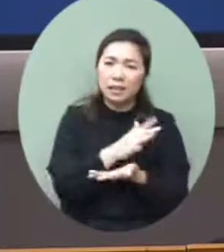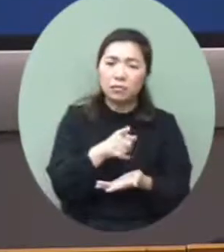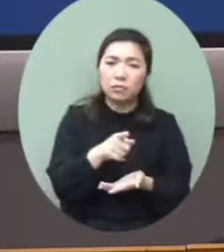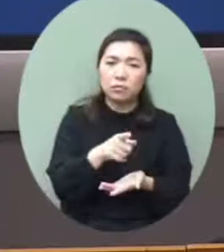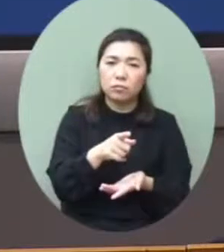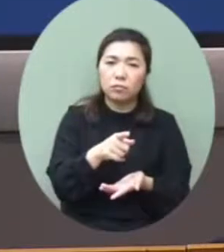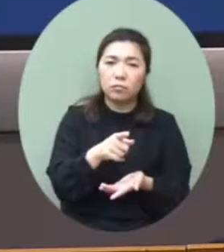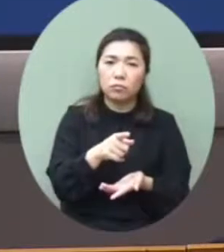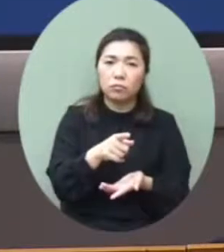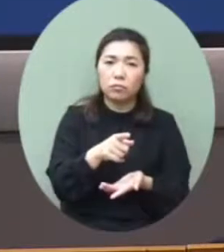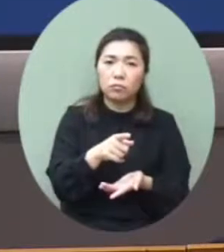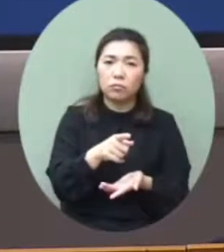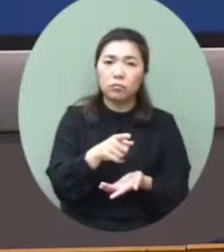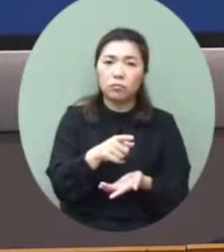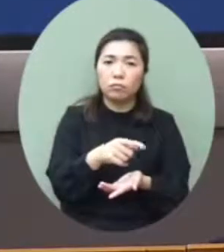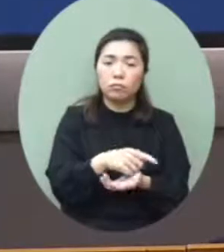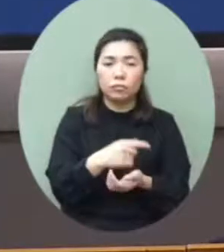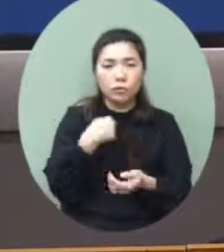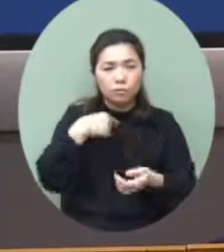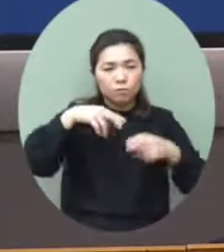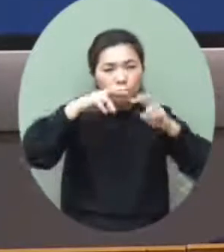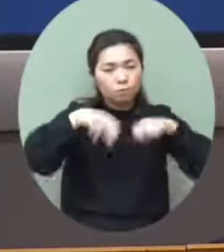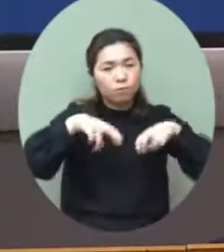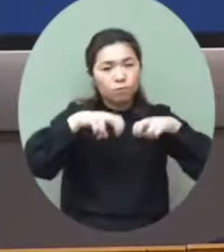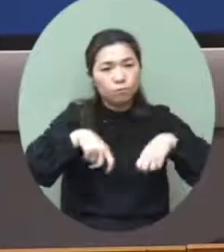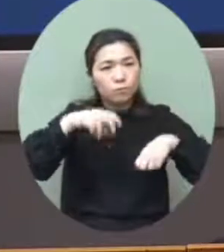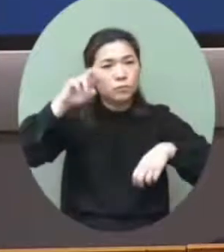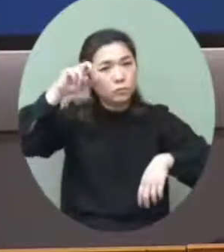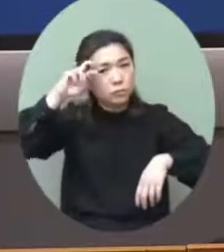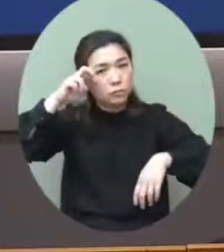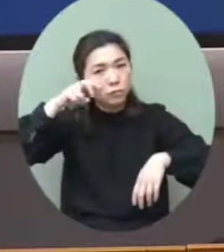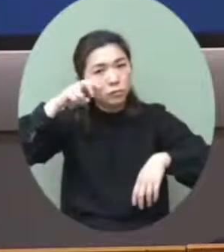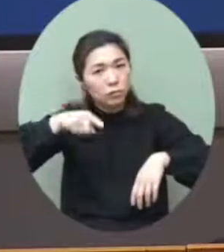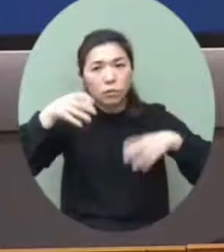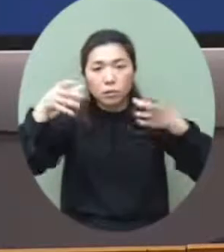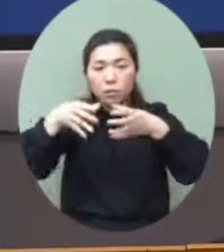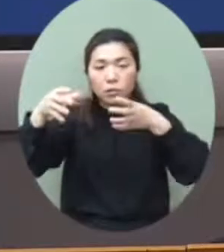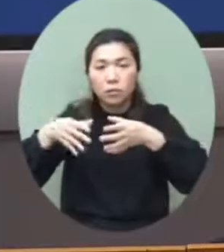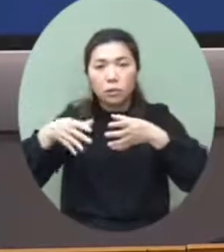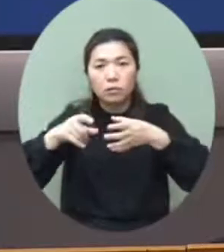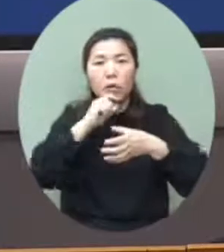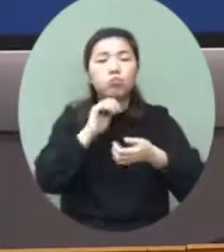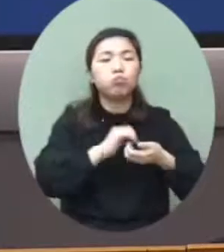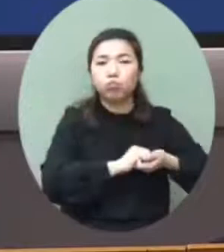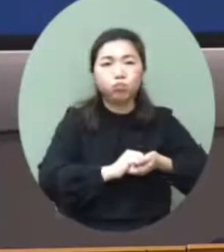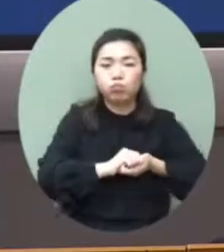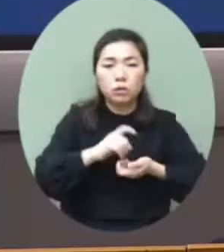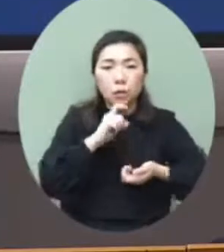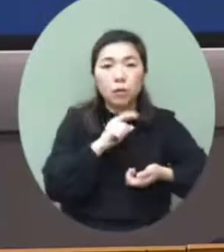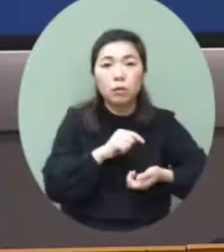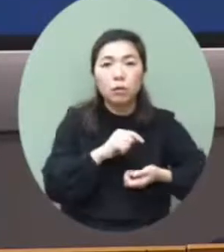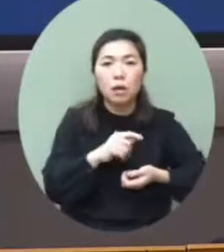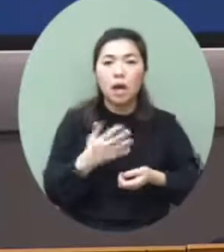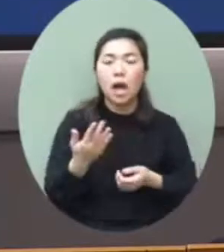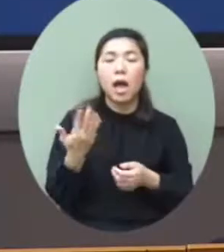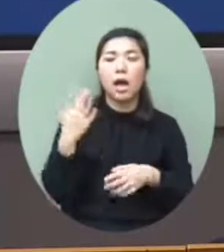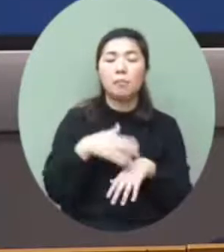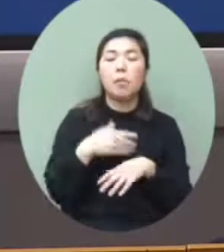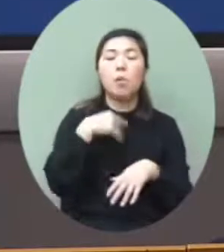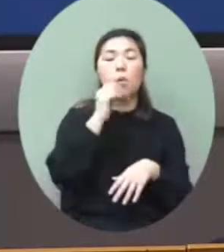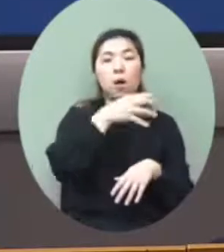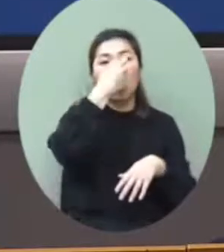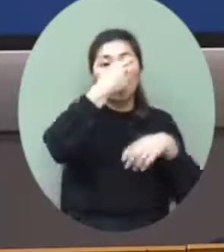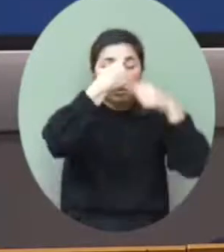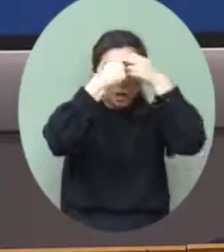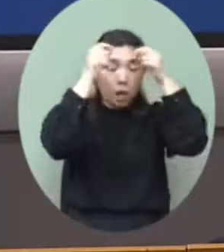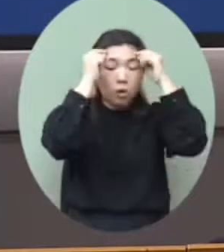now were also taken from the study by the Hong Kong University Medical Faculty. But judging